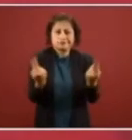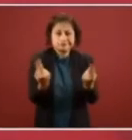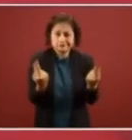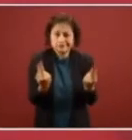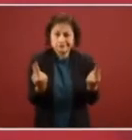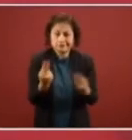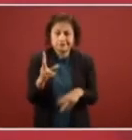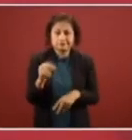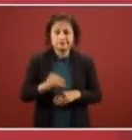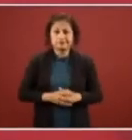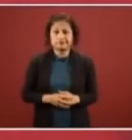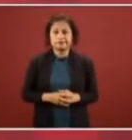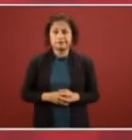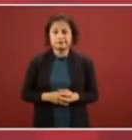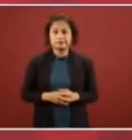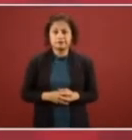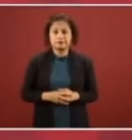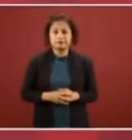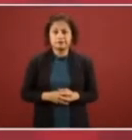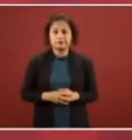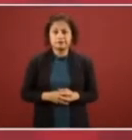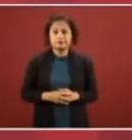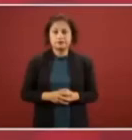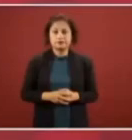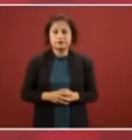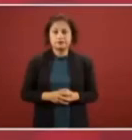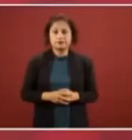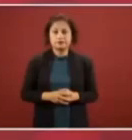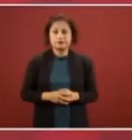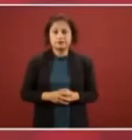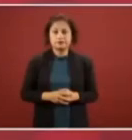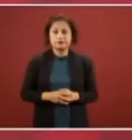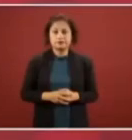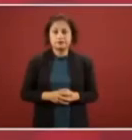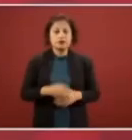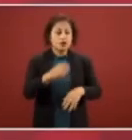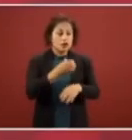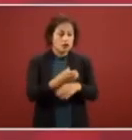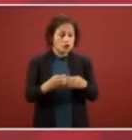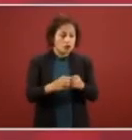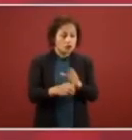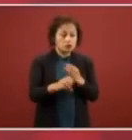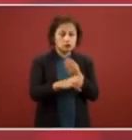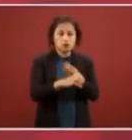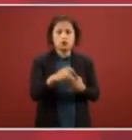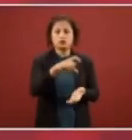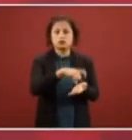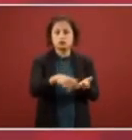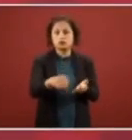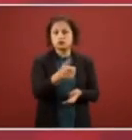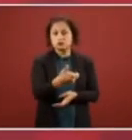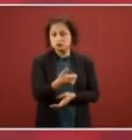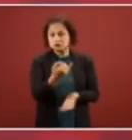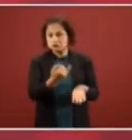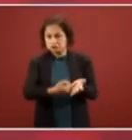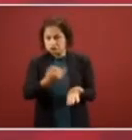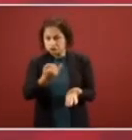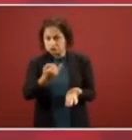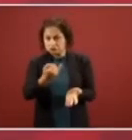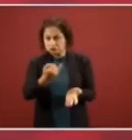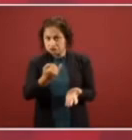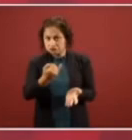Haber aumentos en los precios. Or to increase the prices. No hay aumentos en las